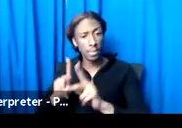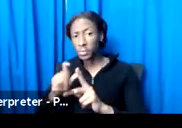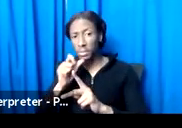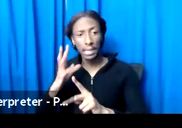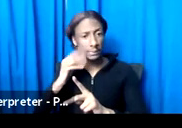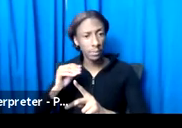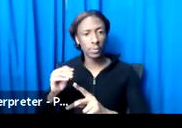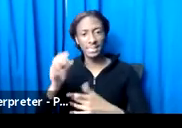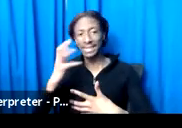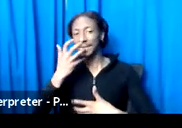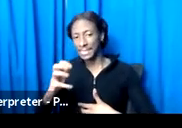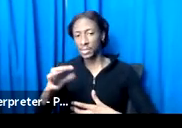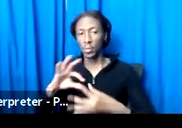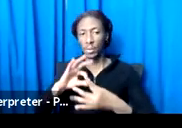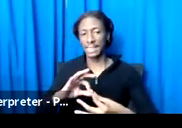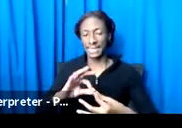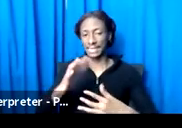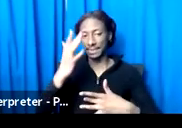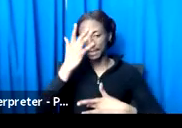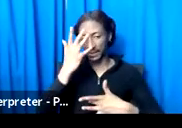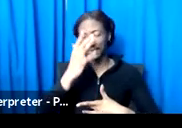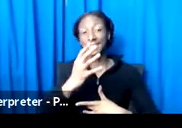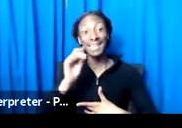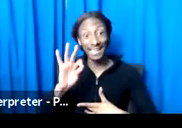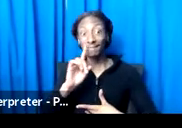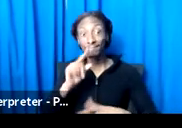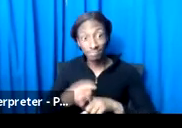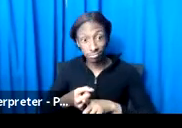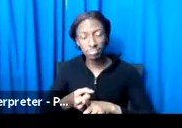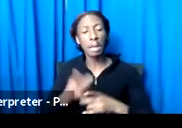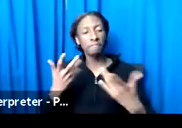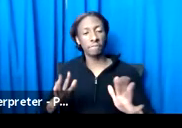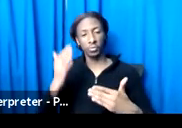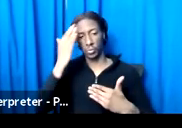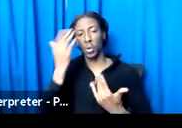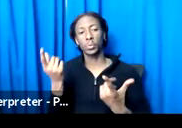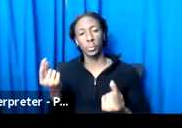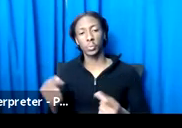do, camp staff know how to properly respond. Next slide.